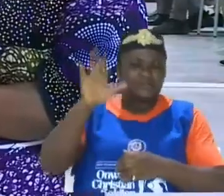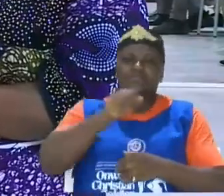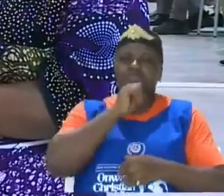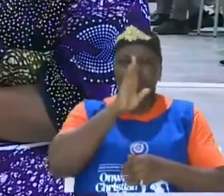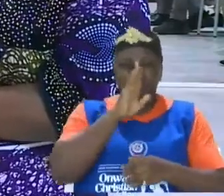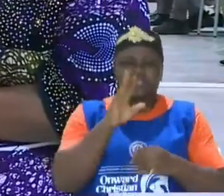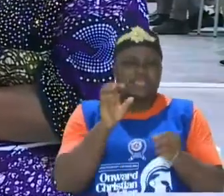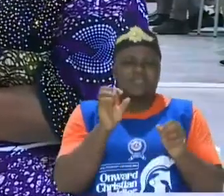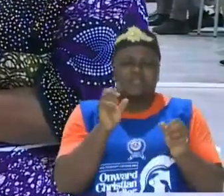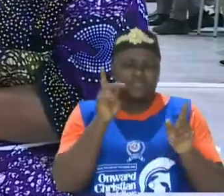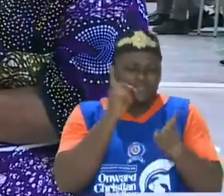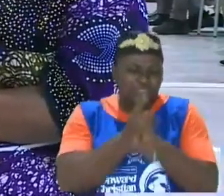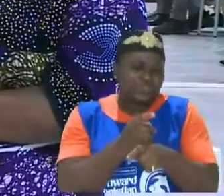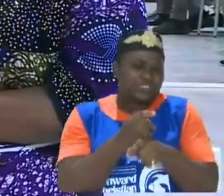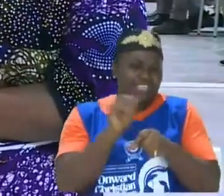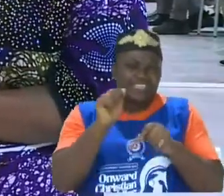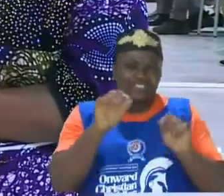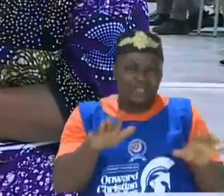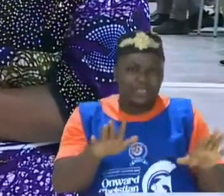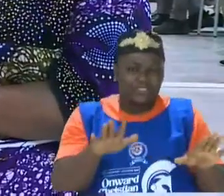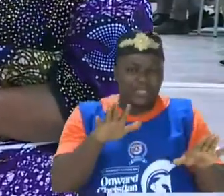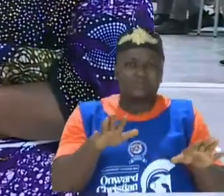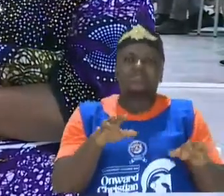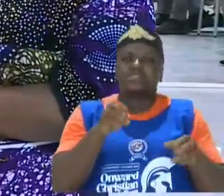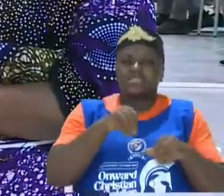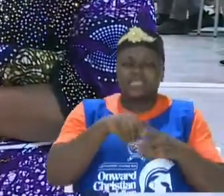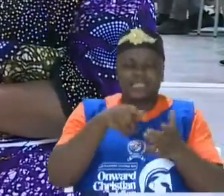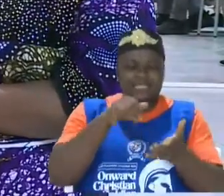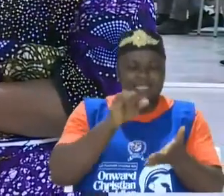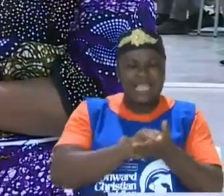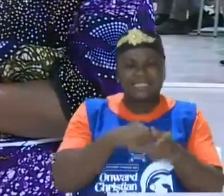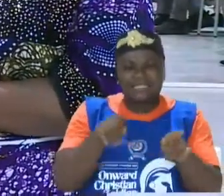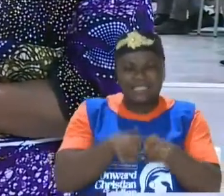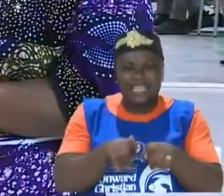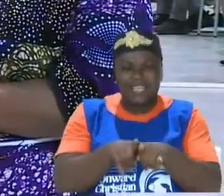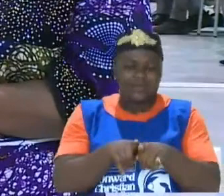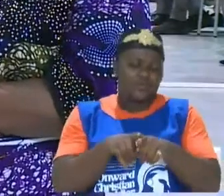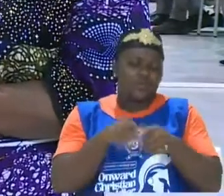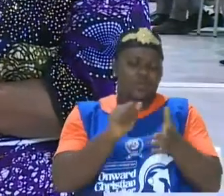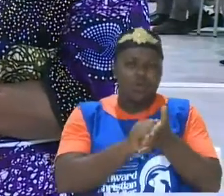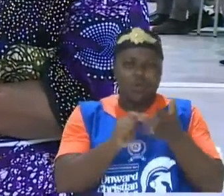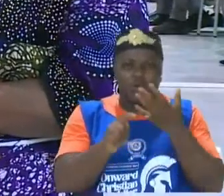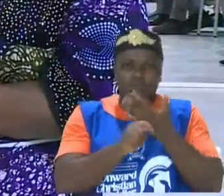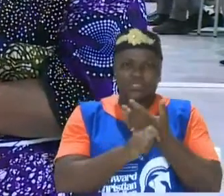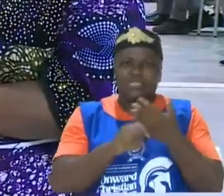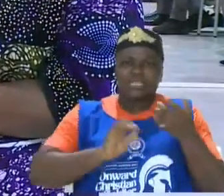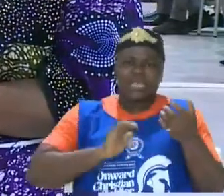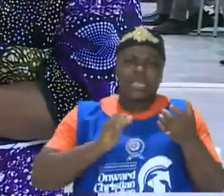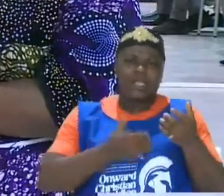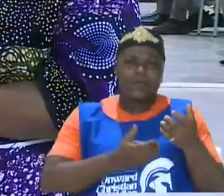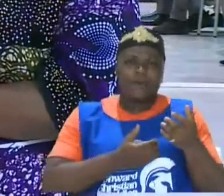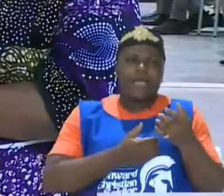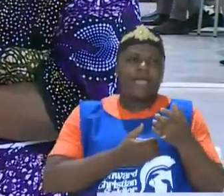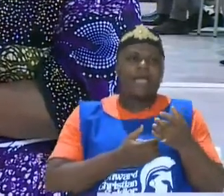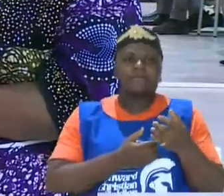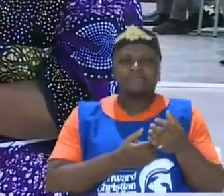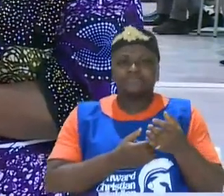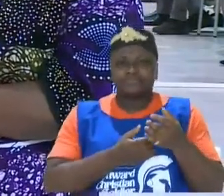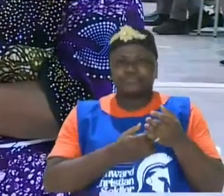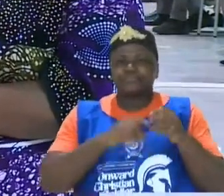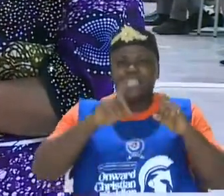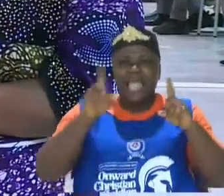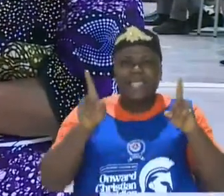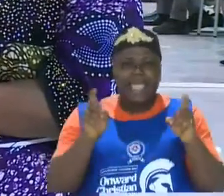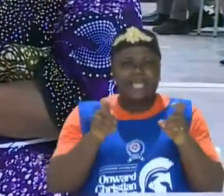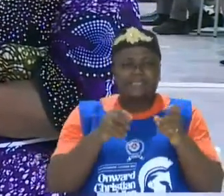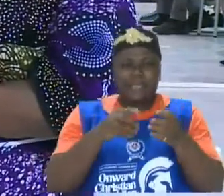child. In that same August, our medical treatment went through. And today,